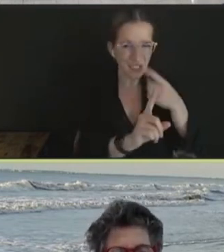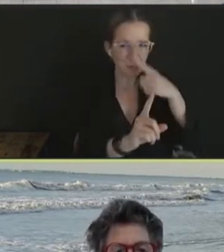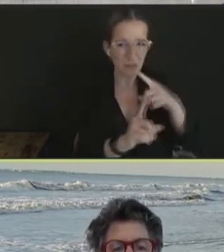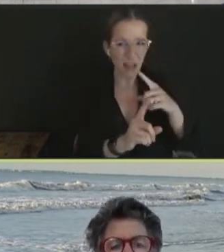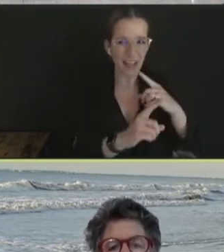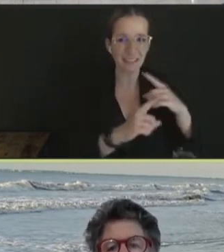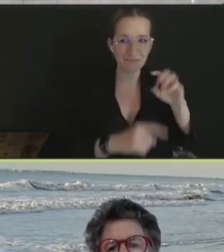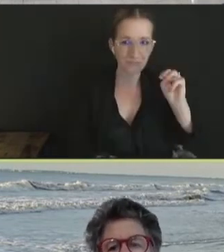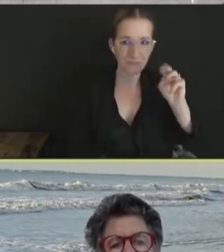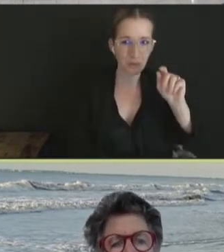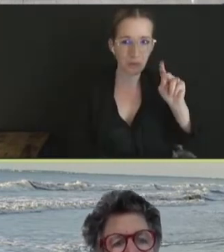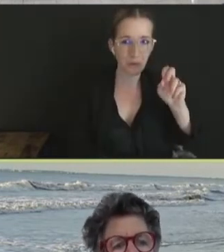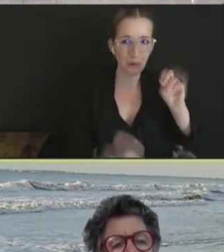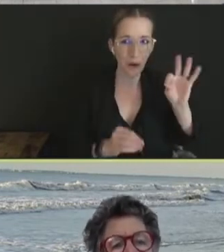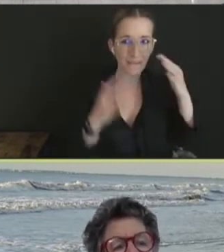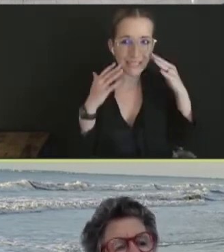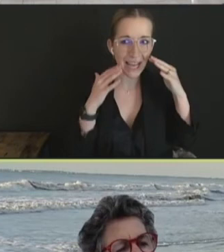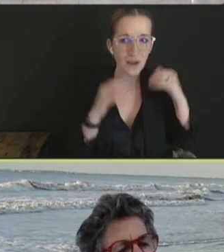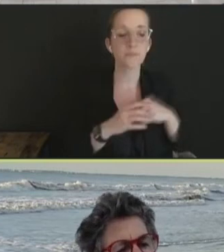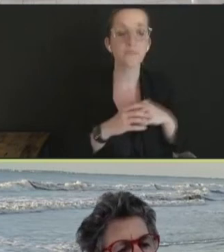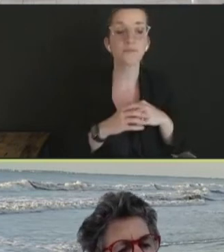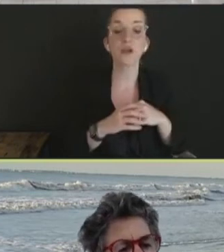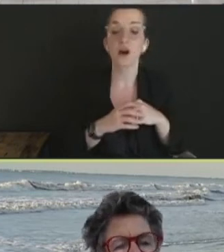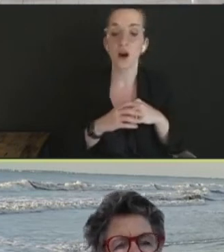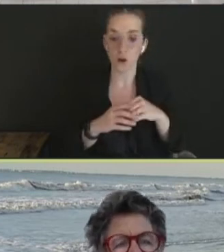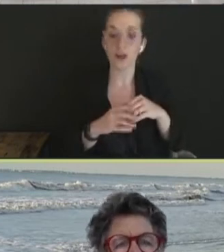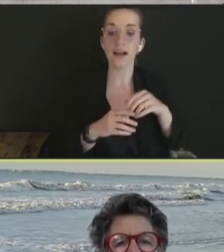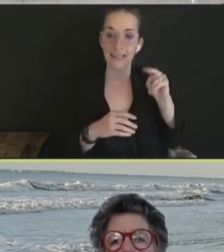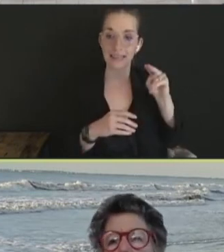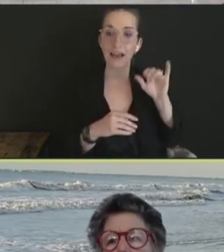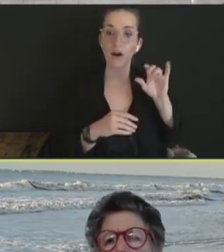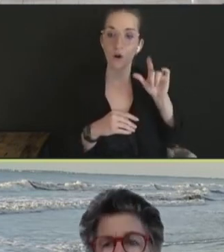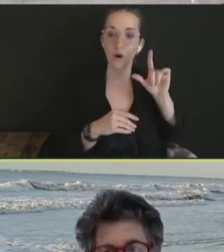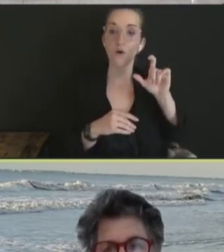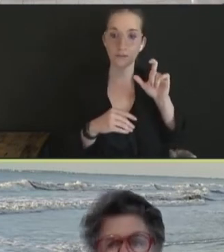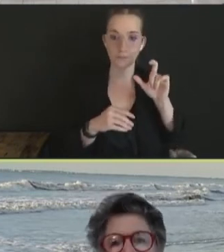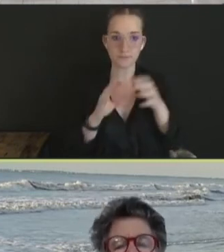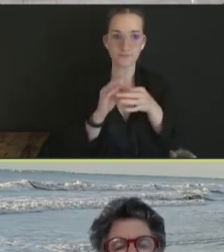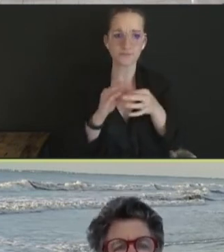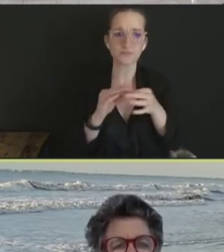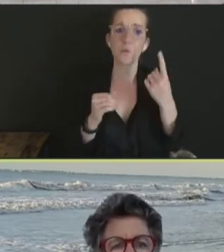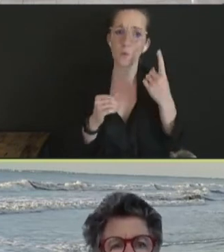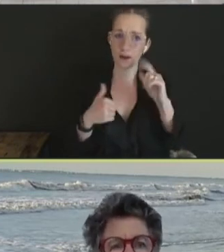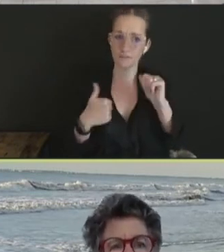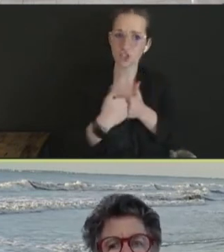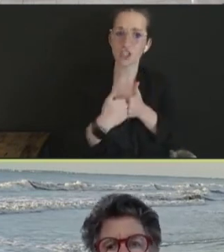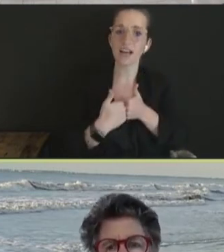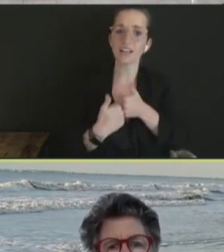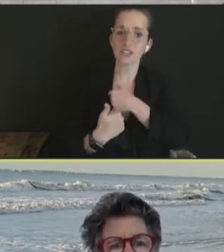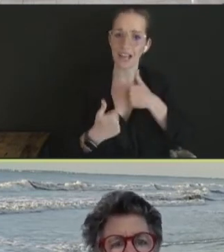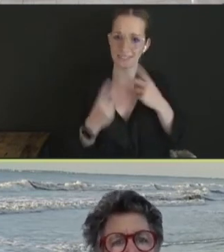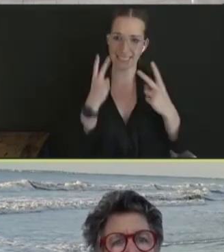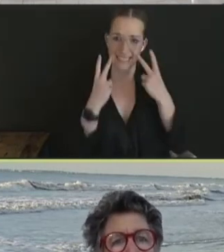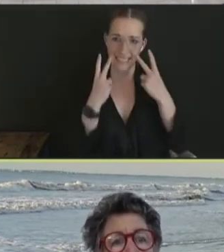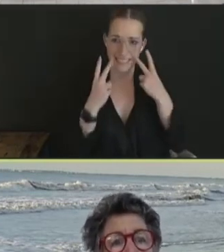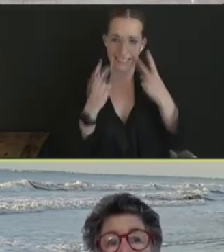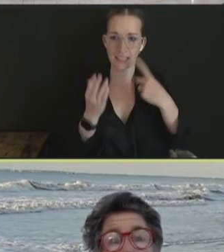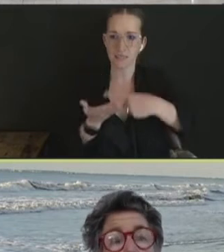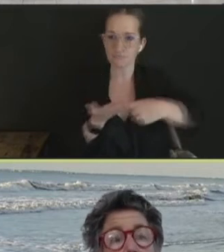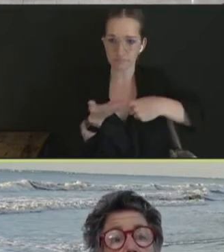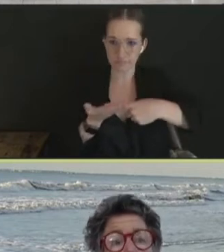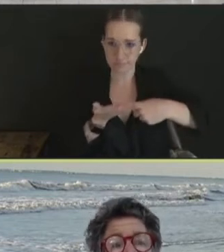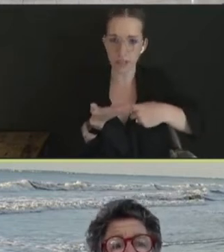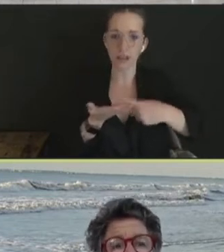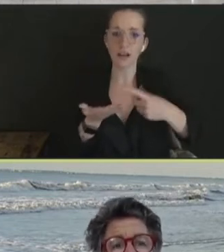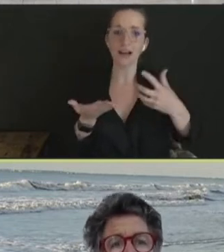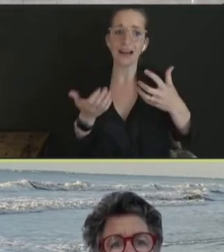think that we all talk about, and certainly vaccine developers talk about in the whole preparedness arena, is how